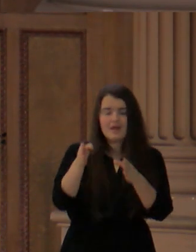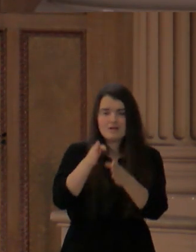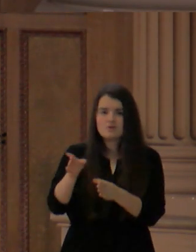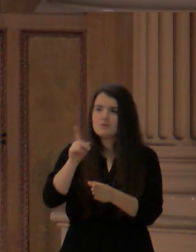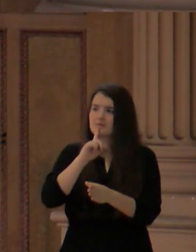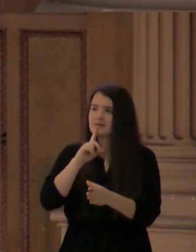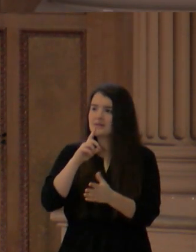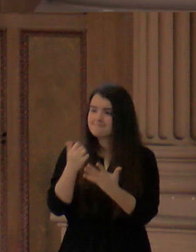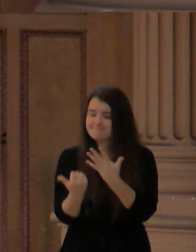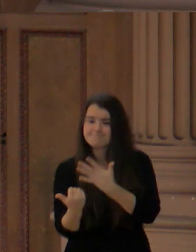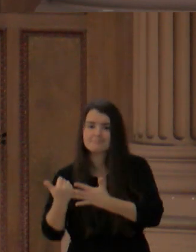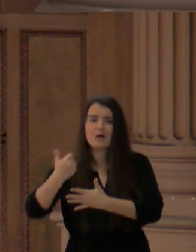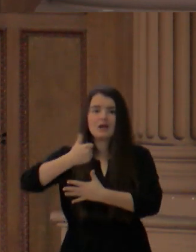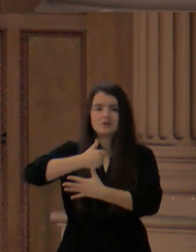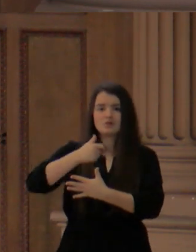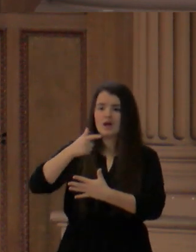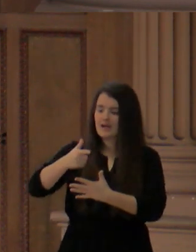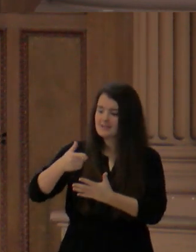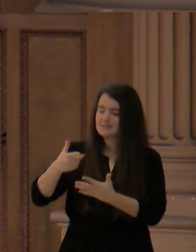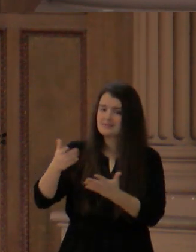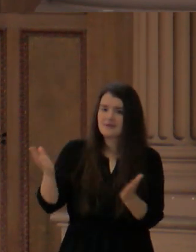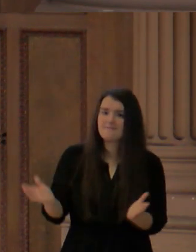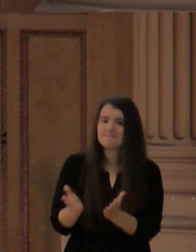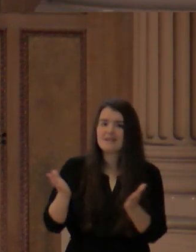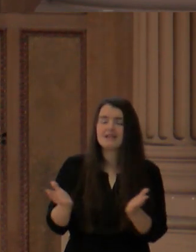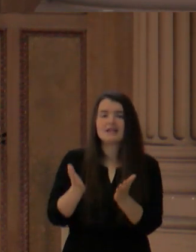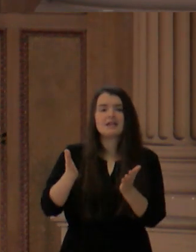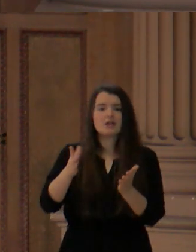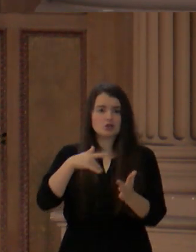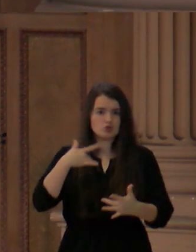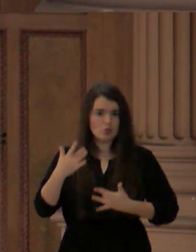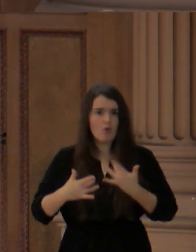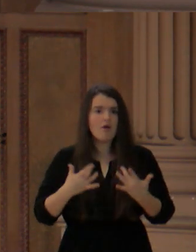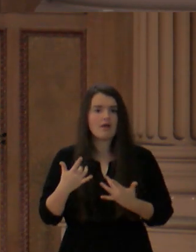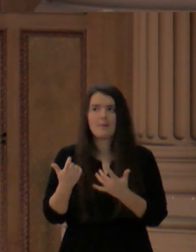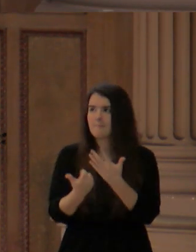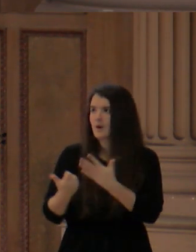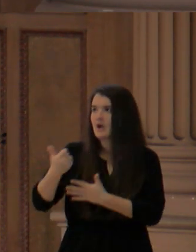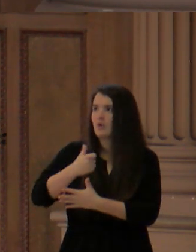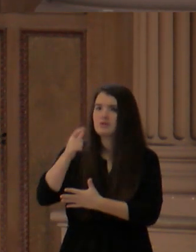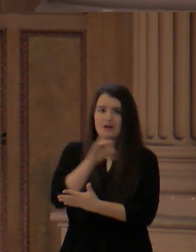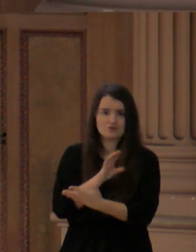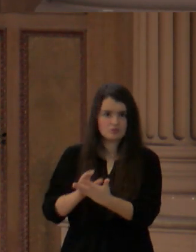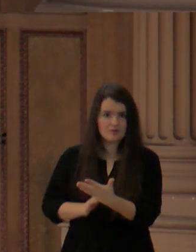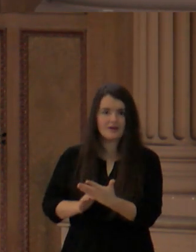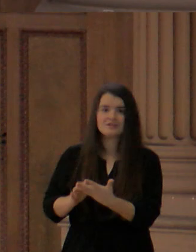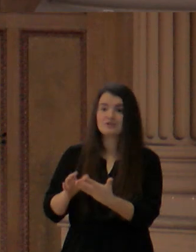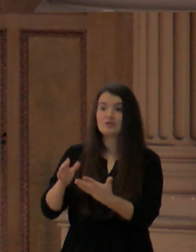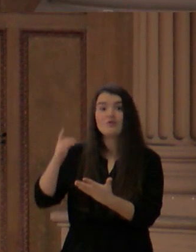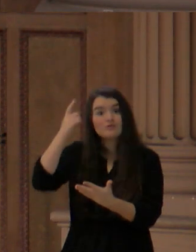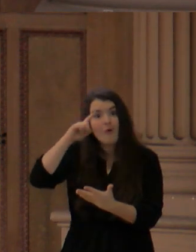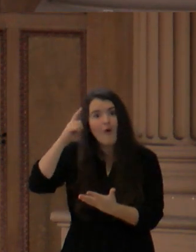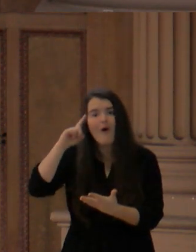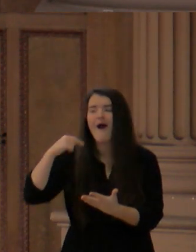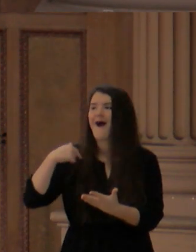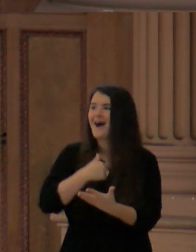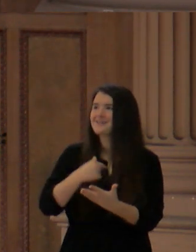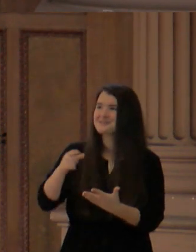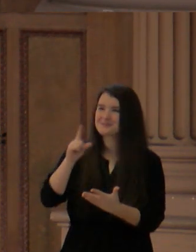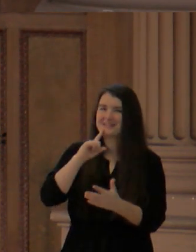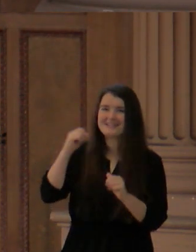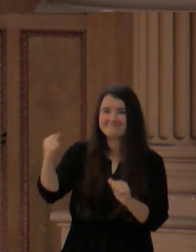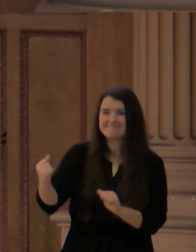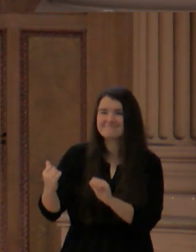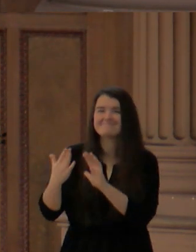joy we do the things that feed a high view of Christ so we can be rejoicing in him and definitely we've had